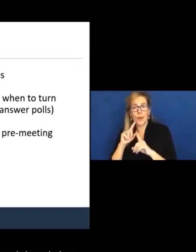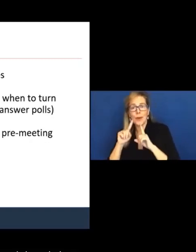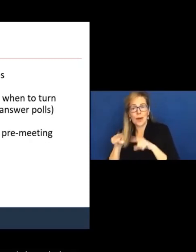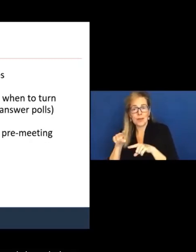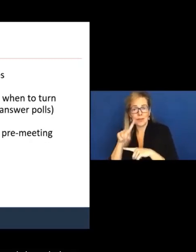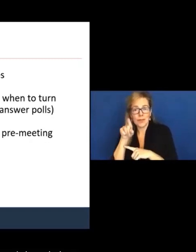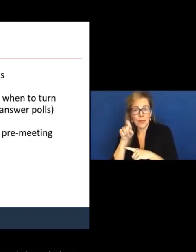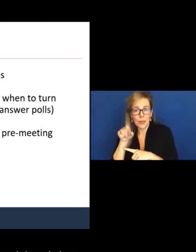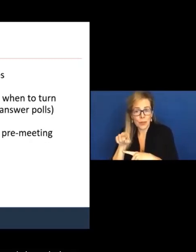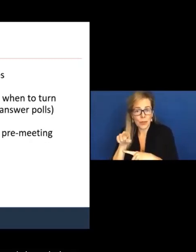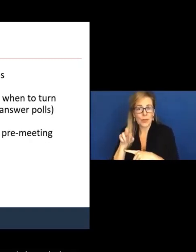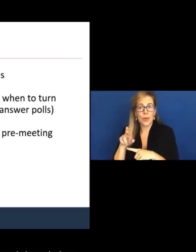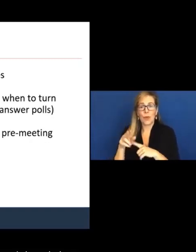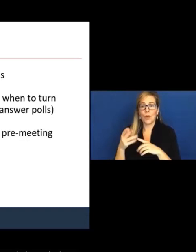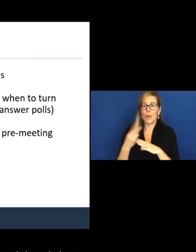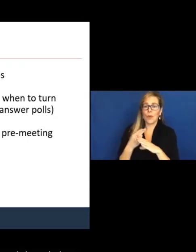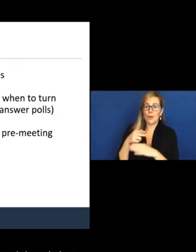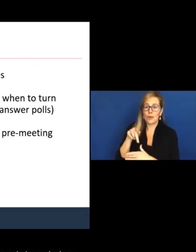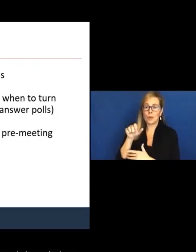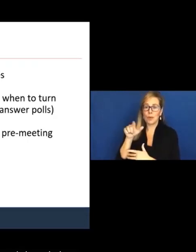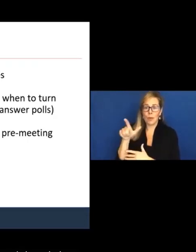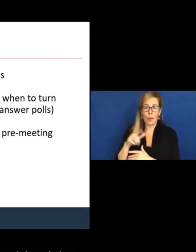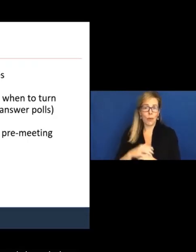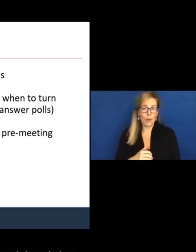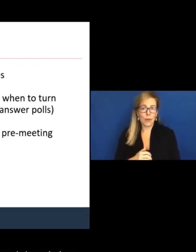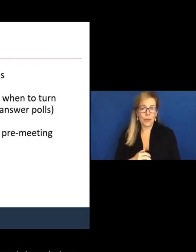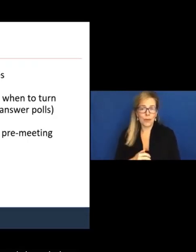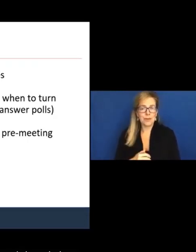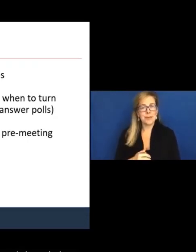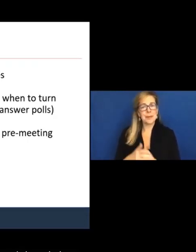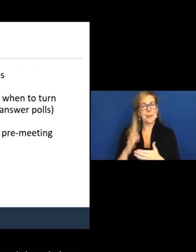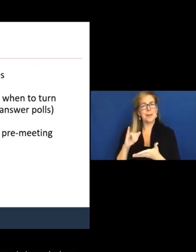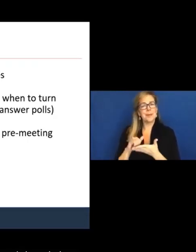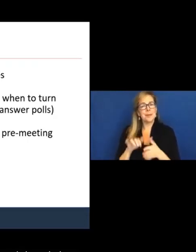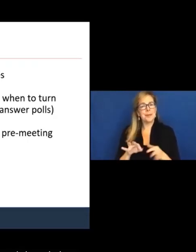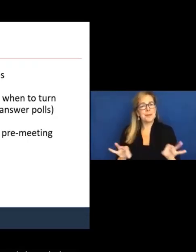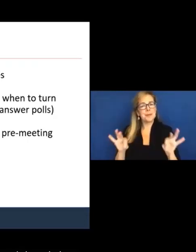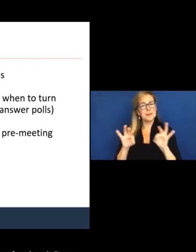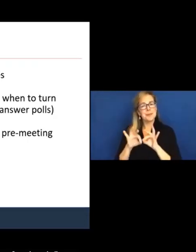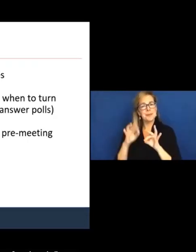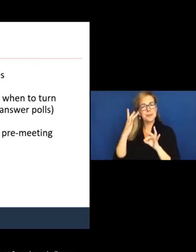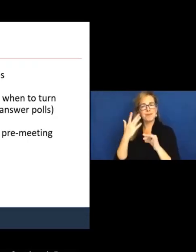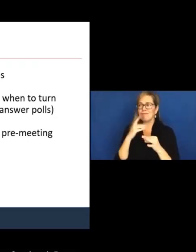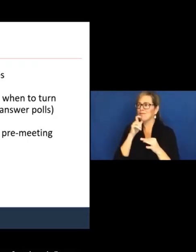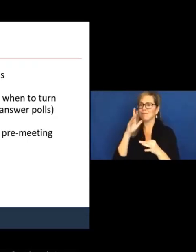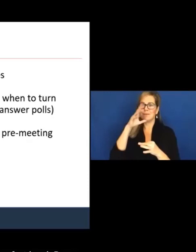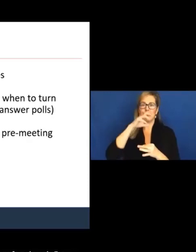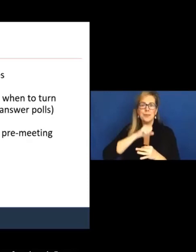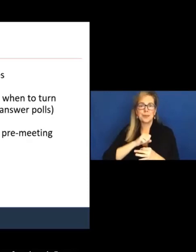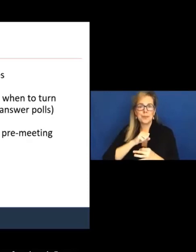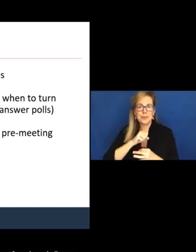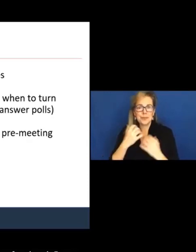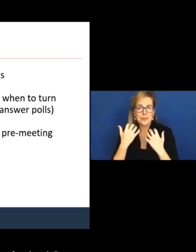assumptions about our audience's knowledge, and we're giving a baseline of information and hopefully